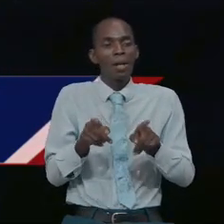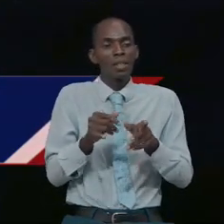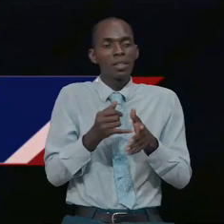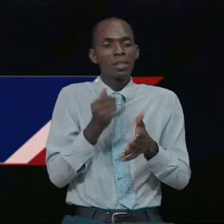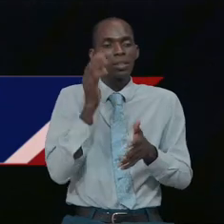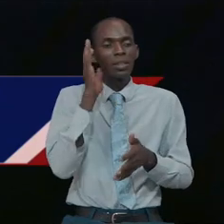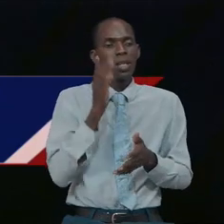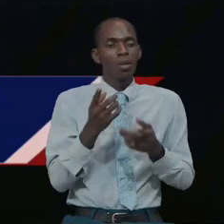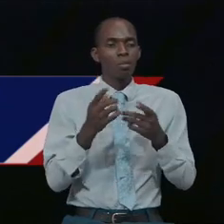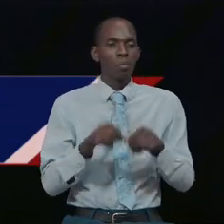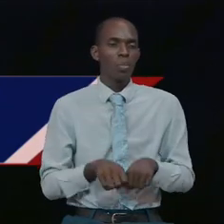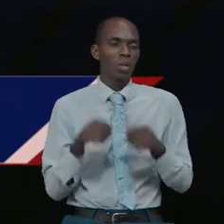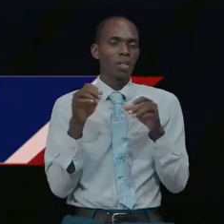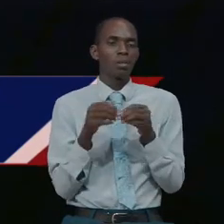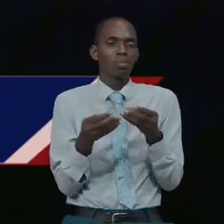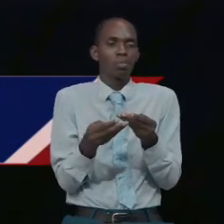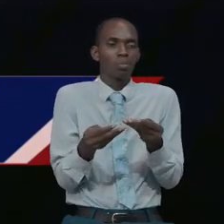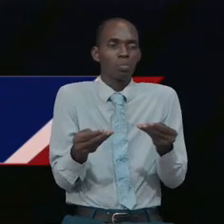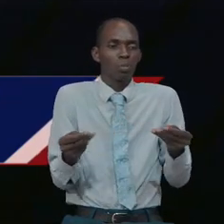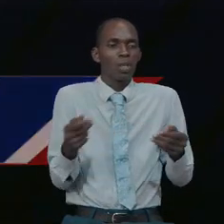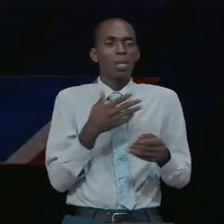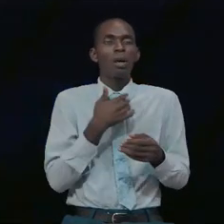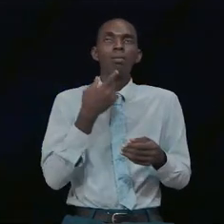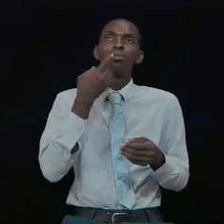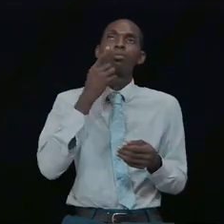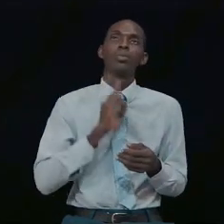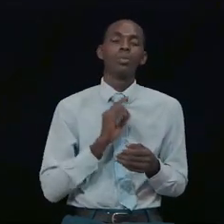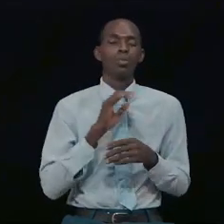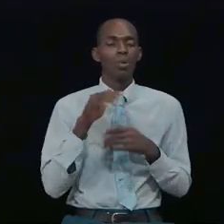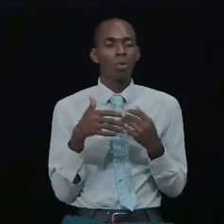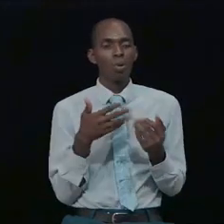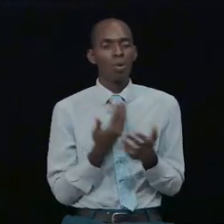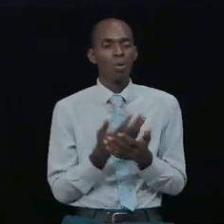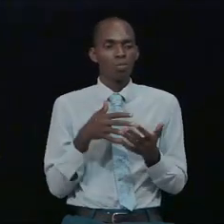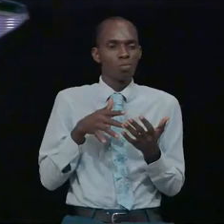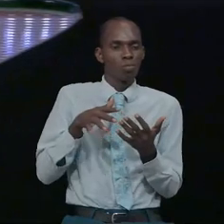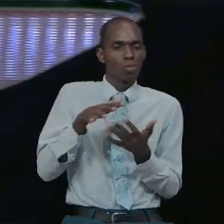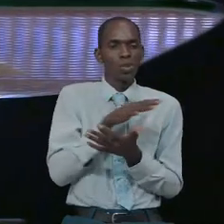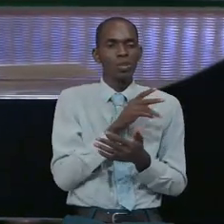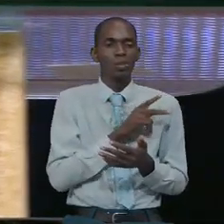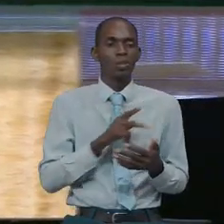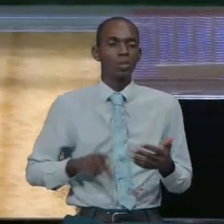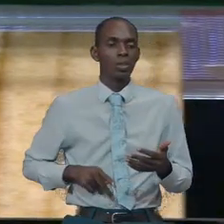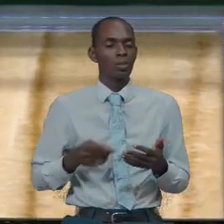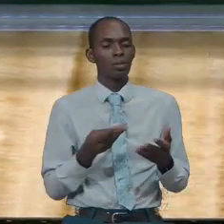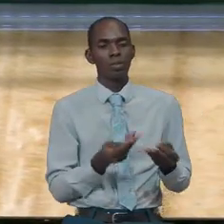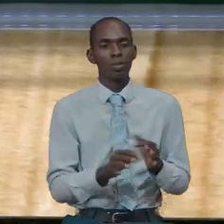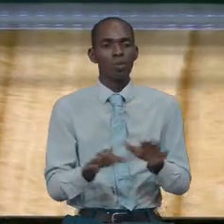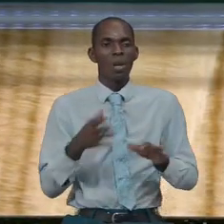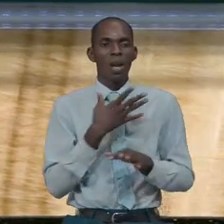break in pieces and consume all these kingdoms, and it